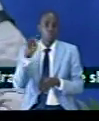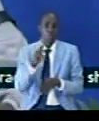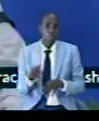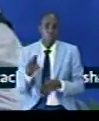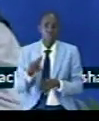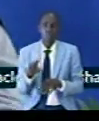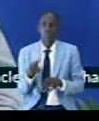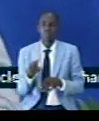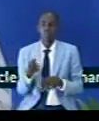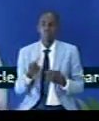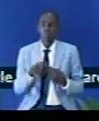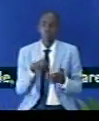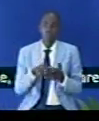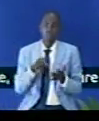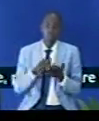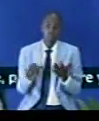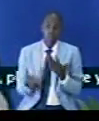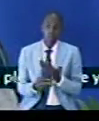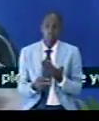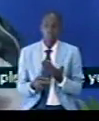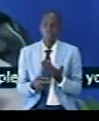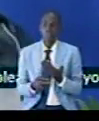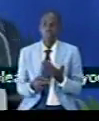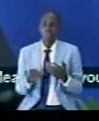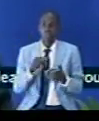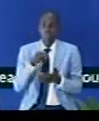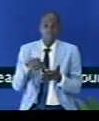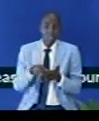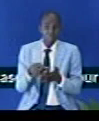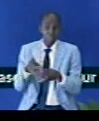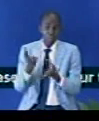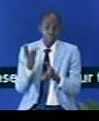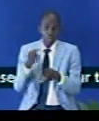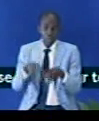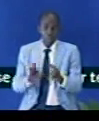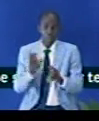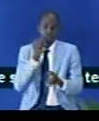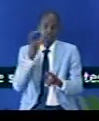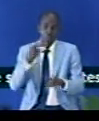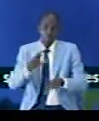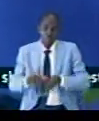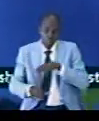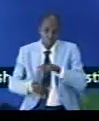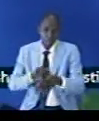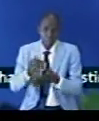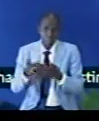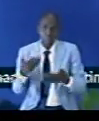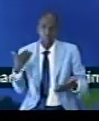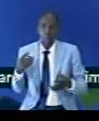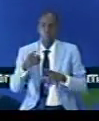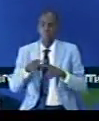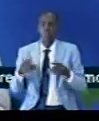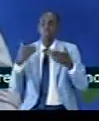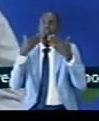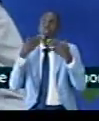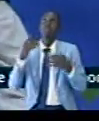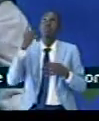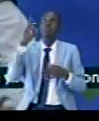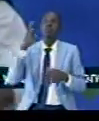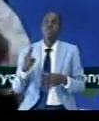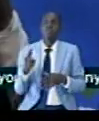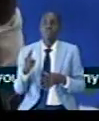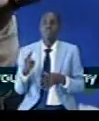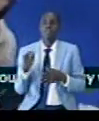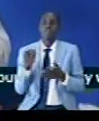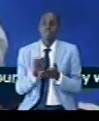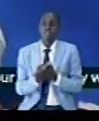bi a se de bi bayi ni mo se nka ti mo fi rin mi le rin ati ese yen mo de dupe lowo olorun alaye bi mo se